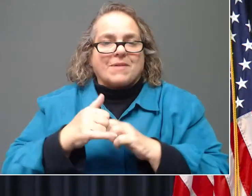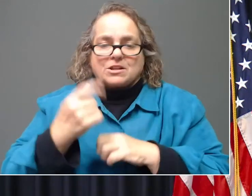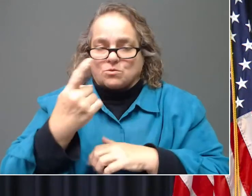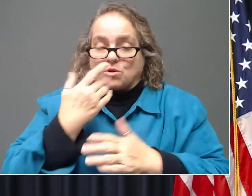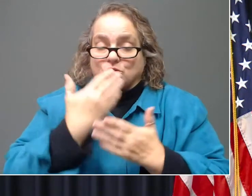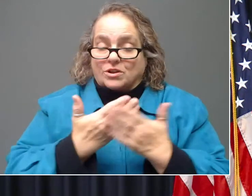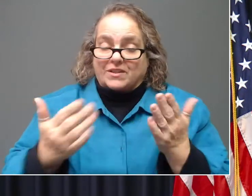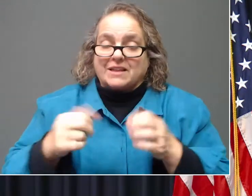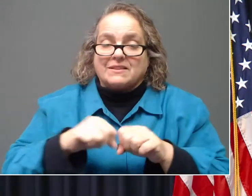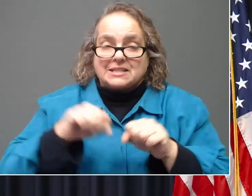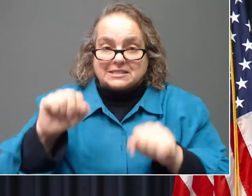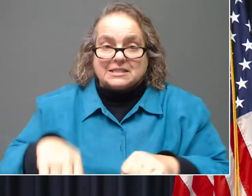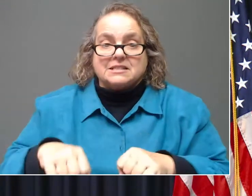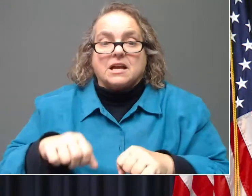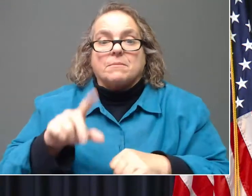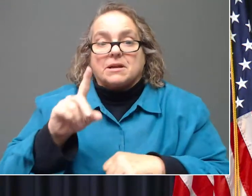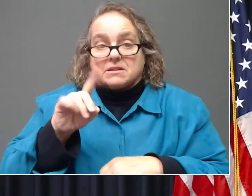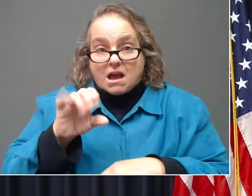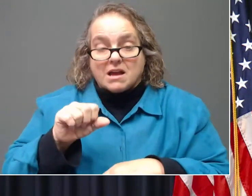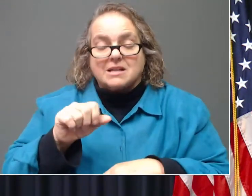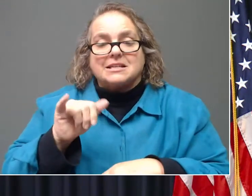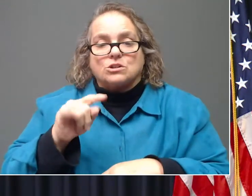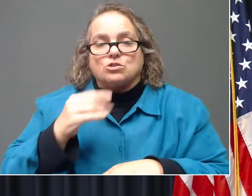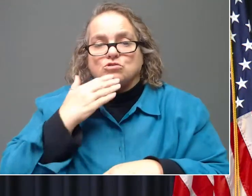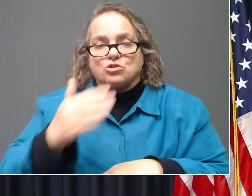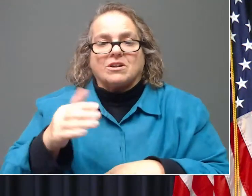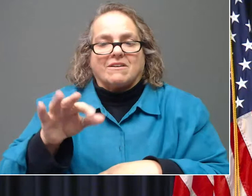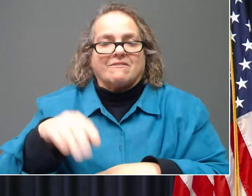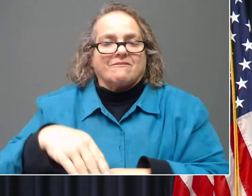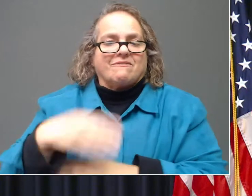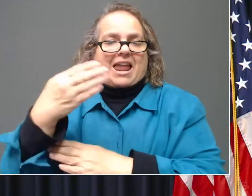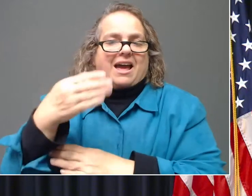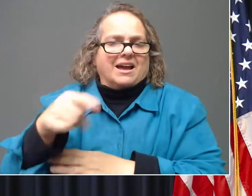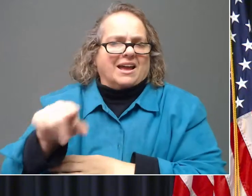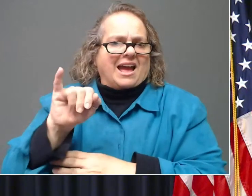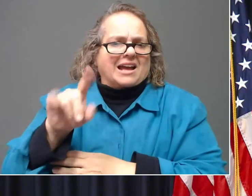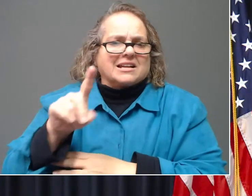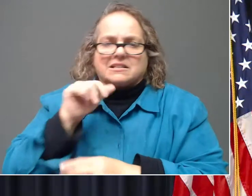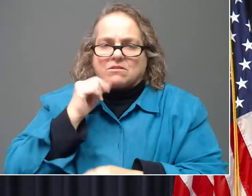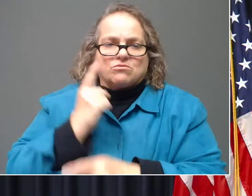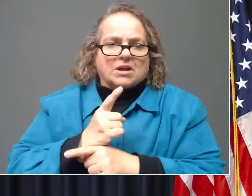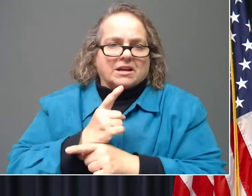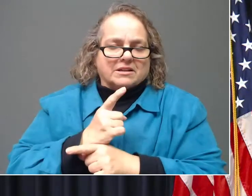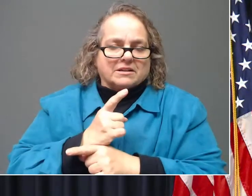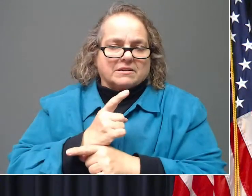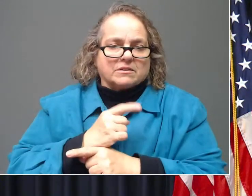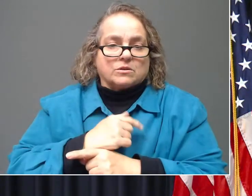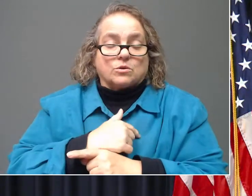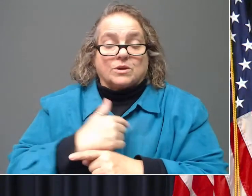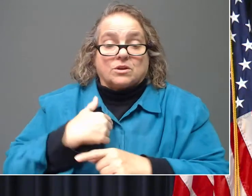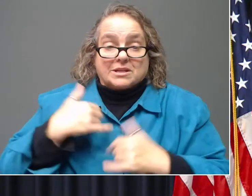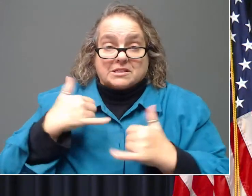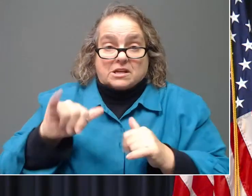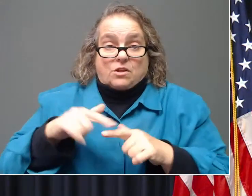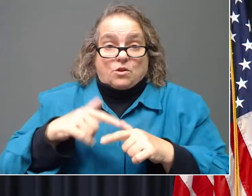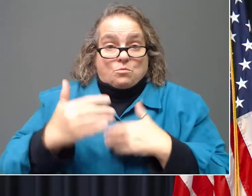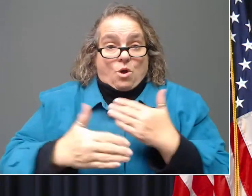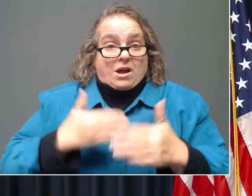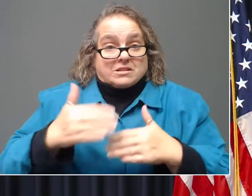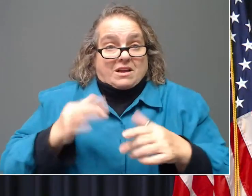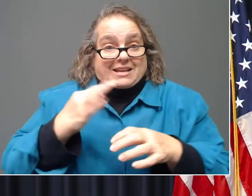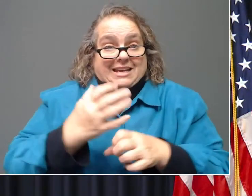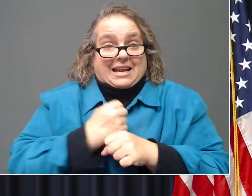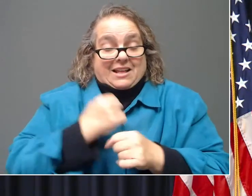system does. It's good at flagging those. We are still in the process of getting the last